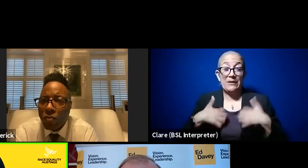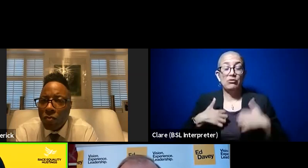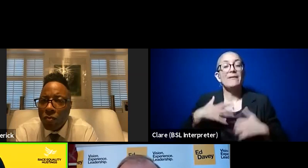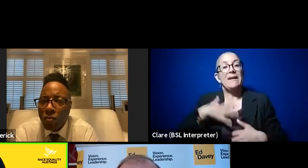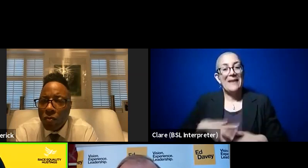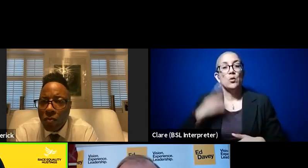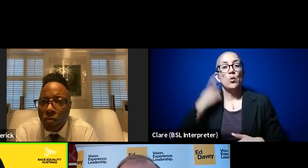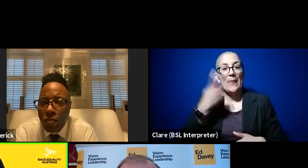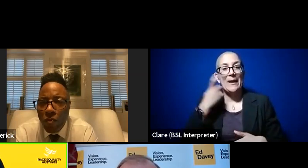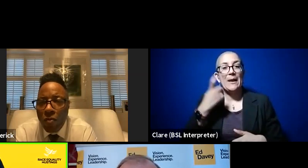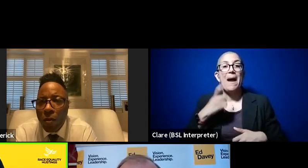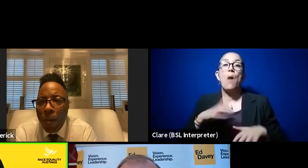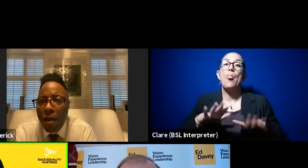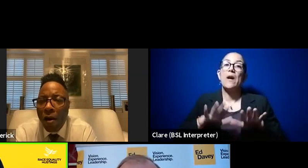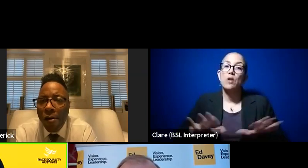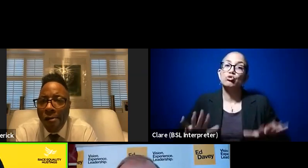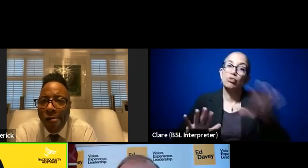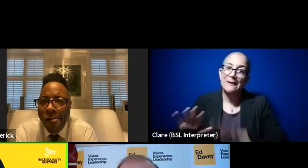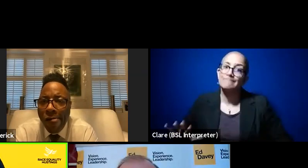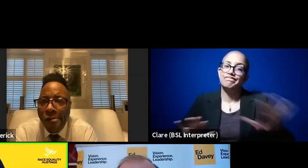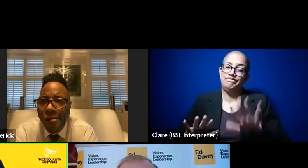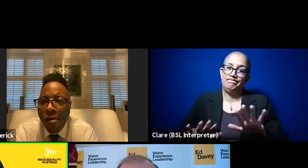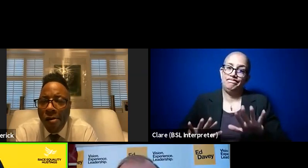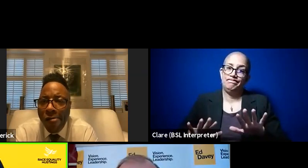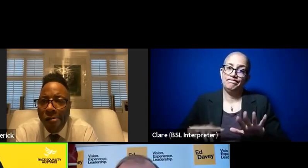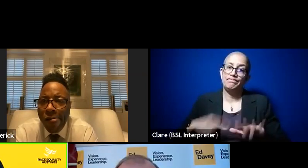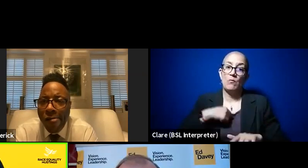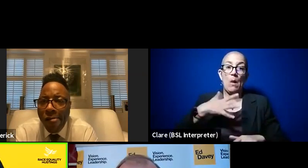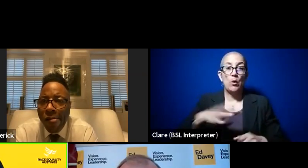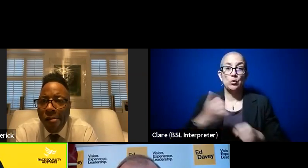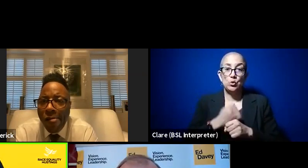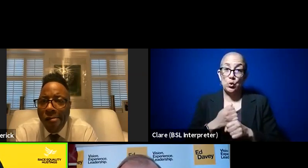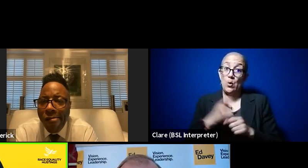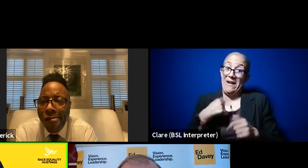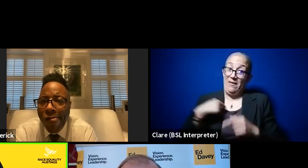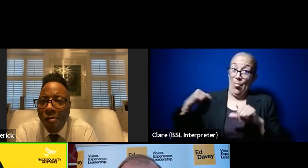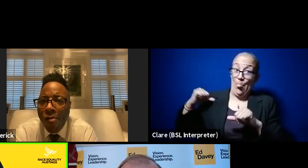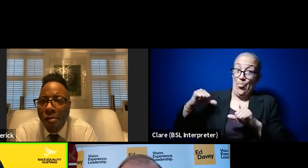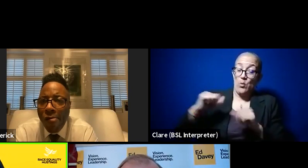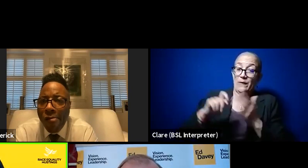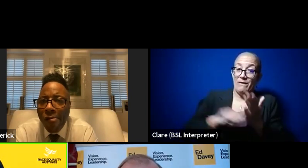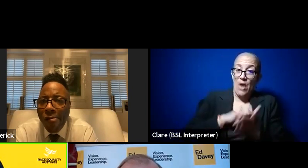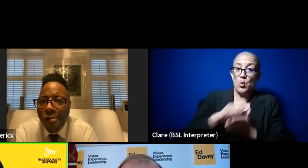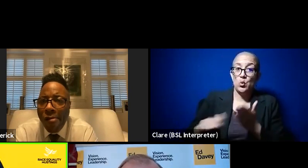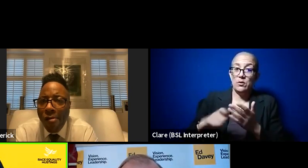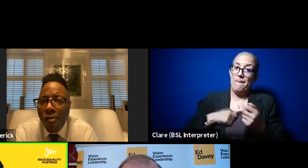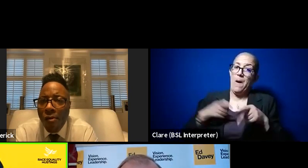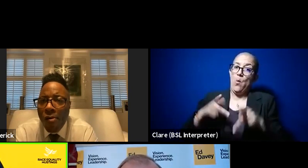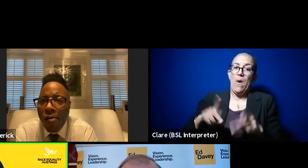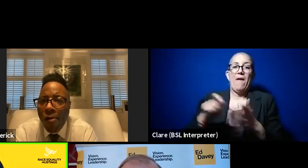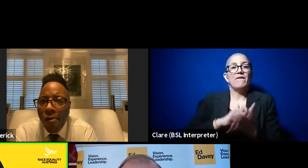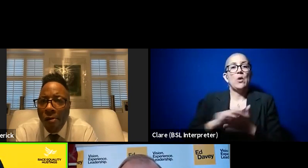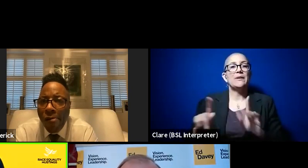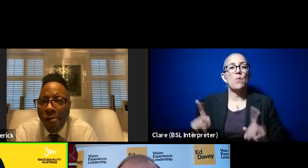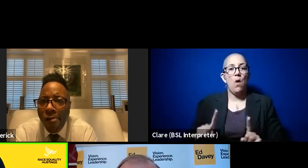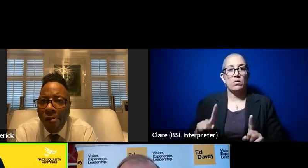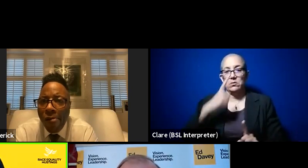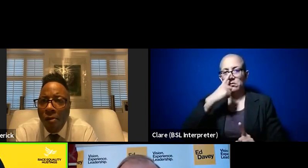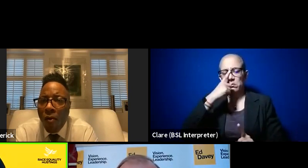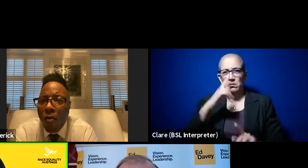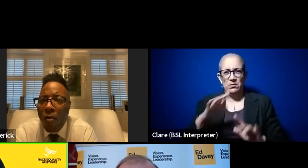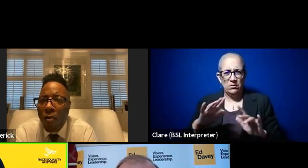think about the country. And what I wanted to do in those votes, in the way that I voted, was to not